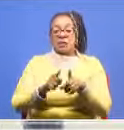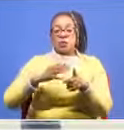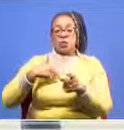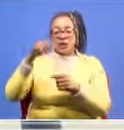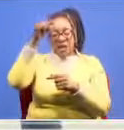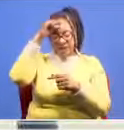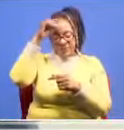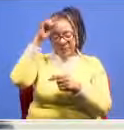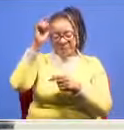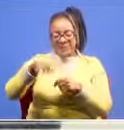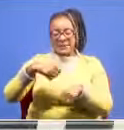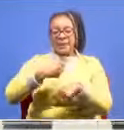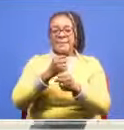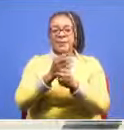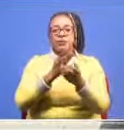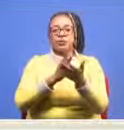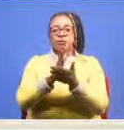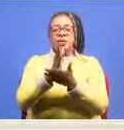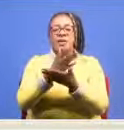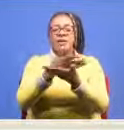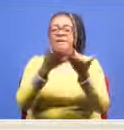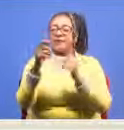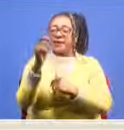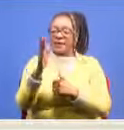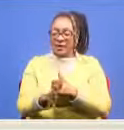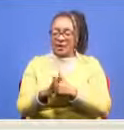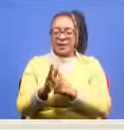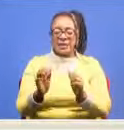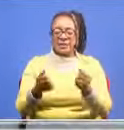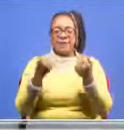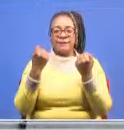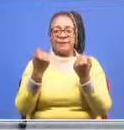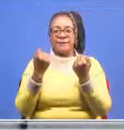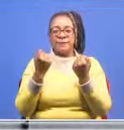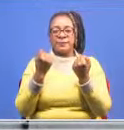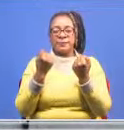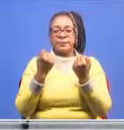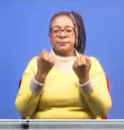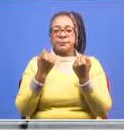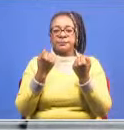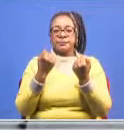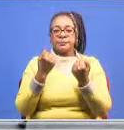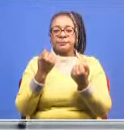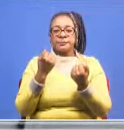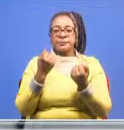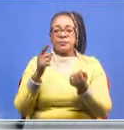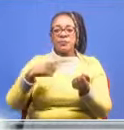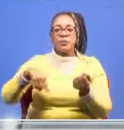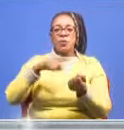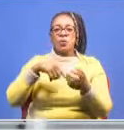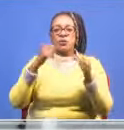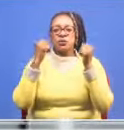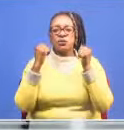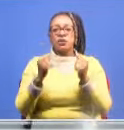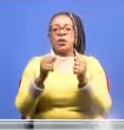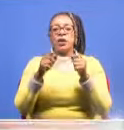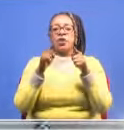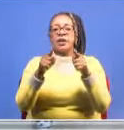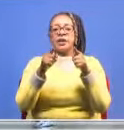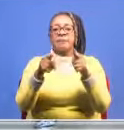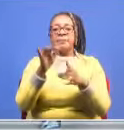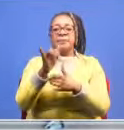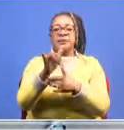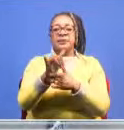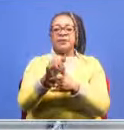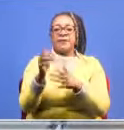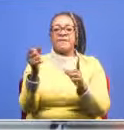serikali kuhakikishia kila Mkenya usalama wa kutosha. We strongly condemn this brutal act of violence